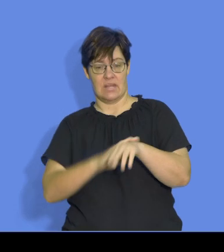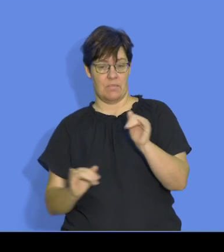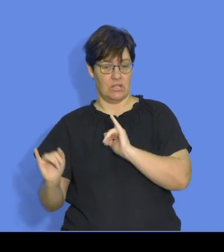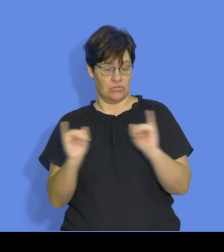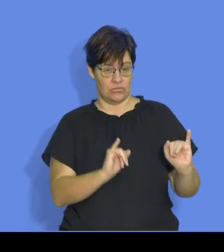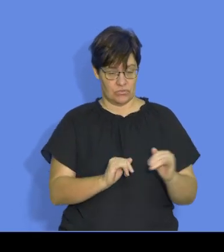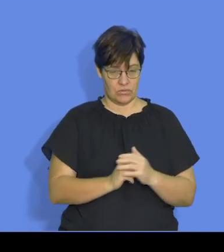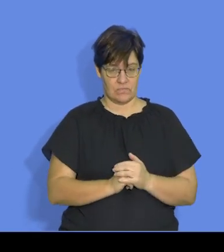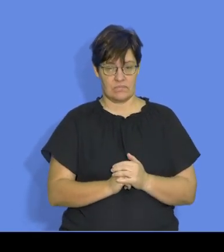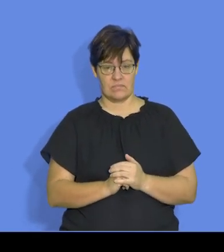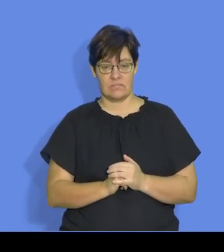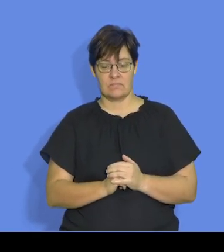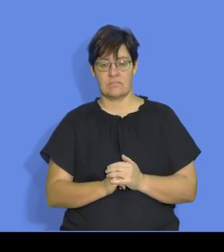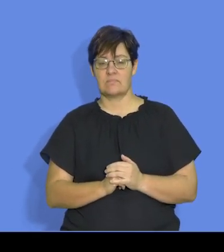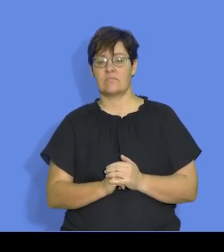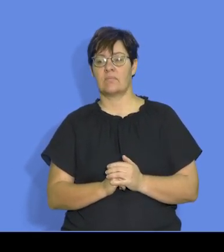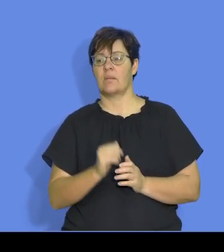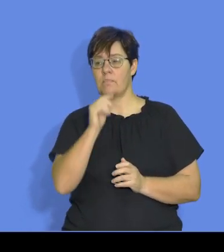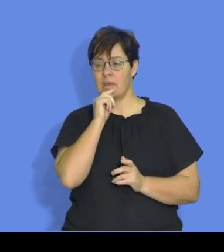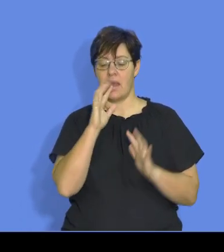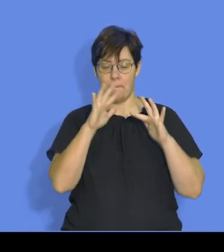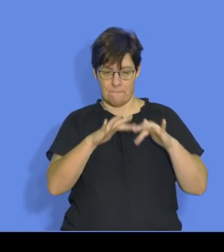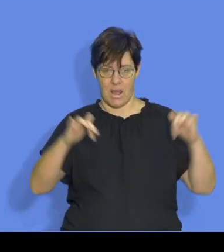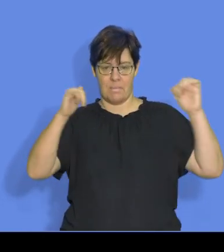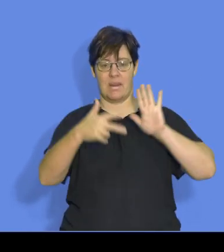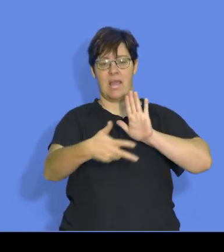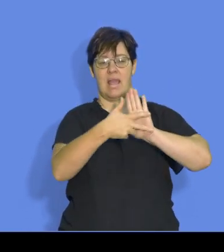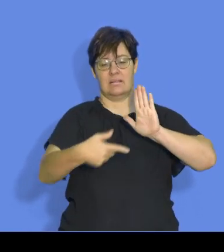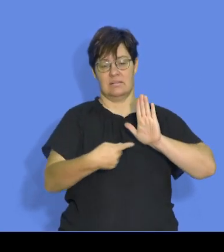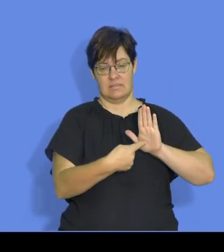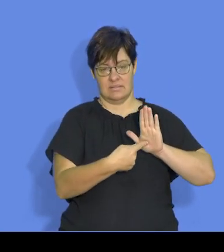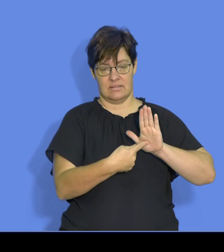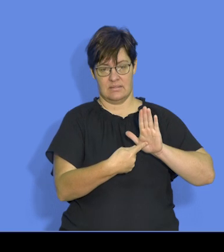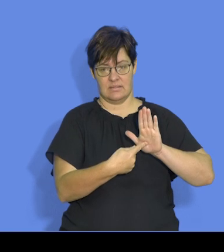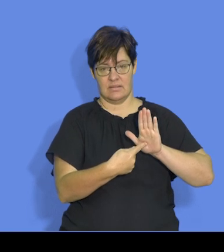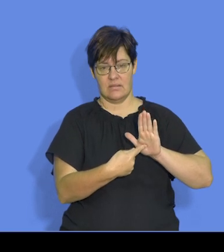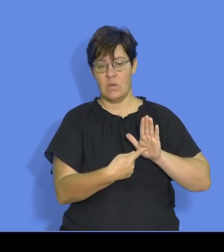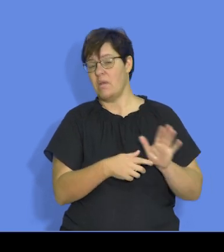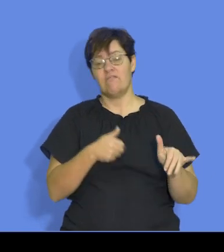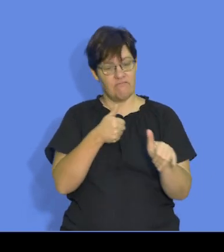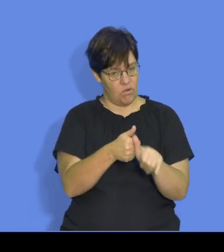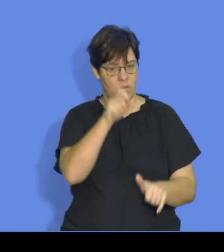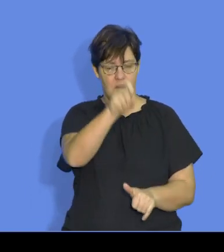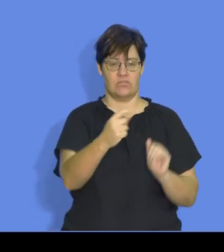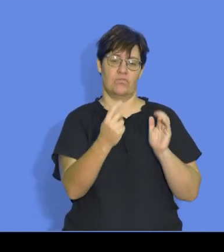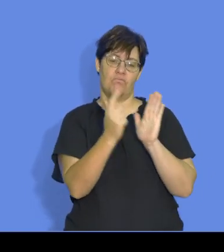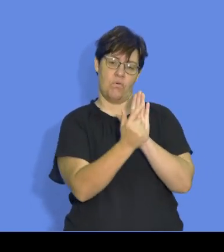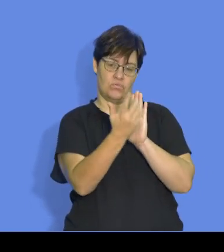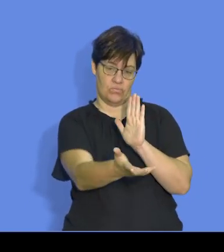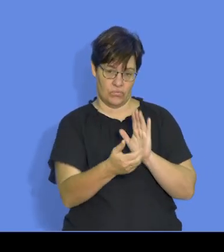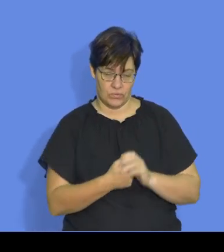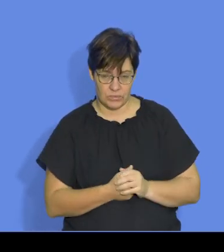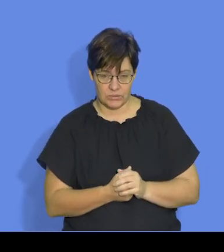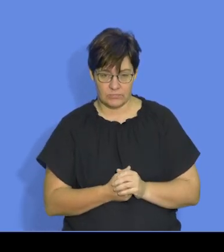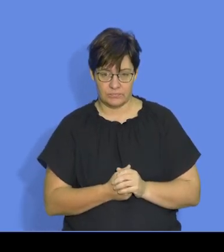right? Obviously, it's an act of Parliament, and therefore it is something that we have to comply with. Any